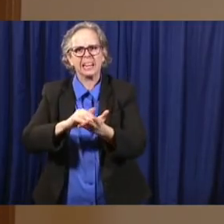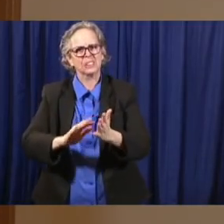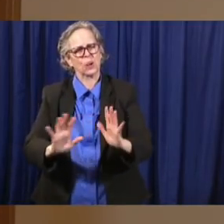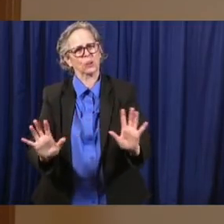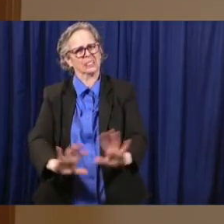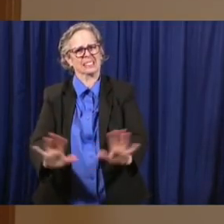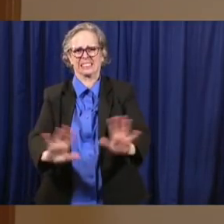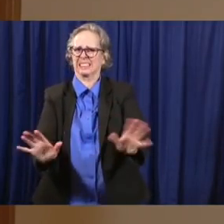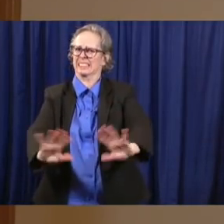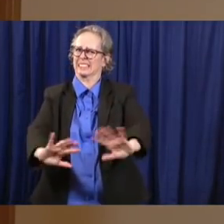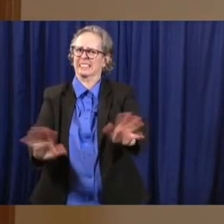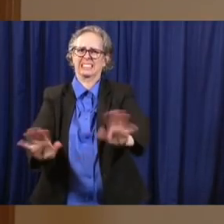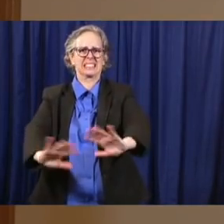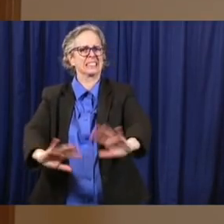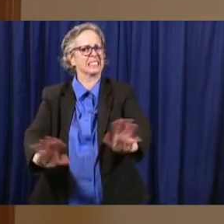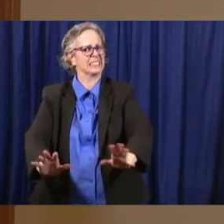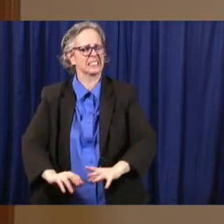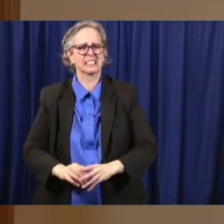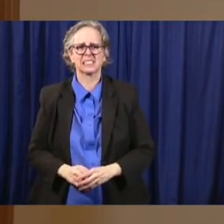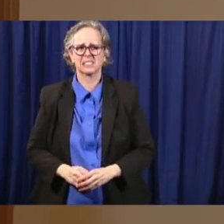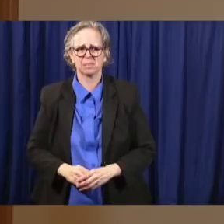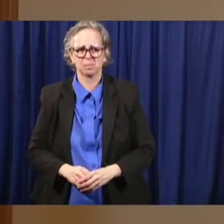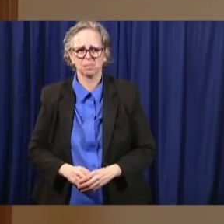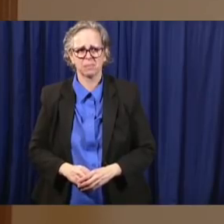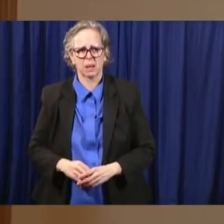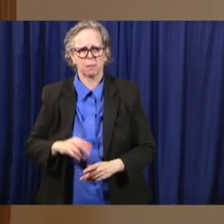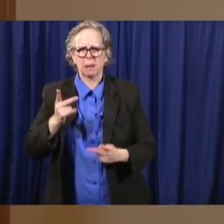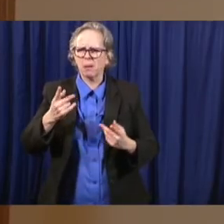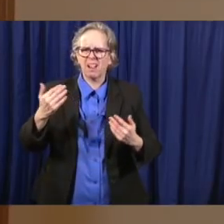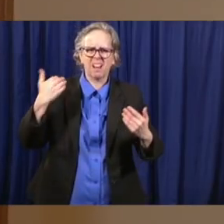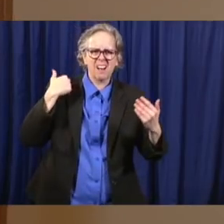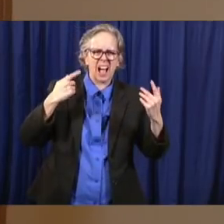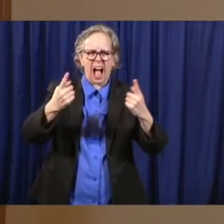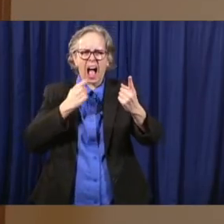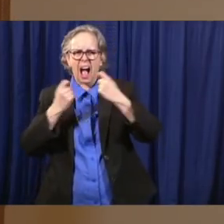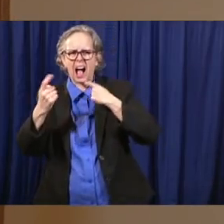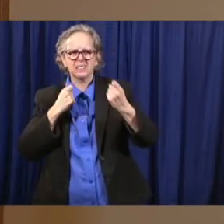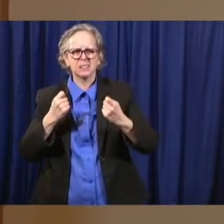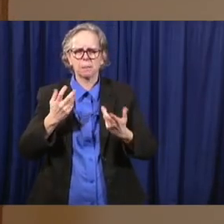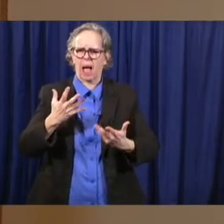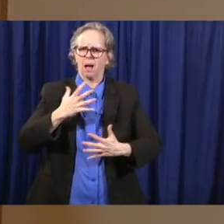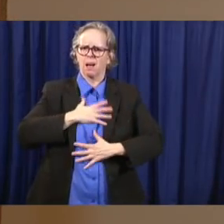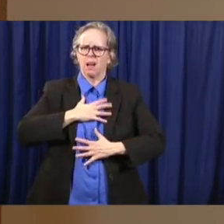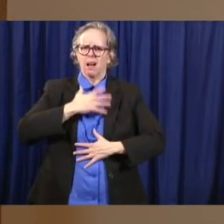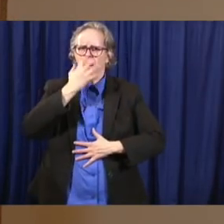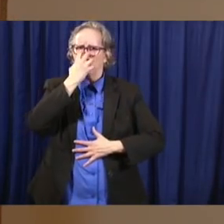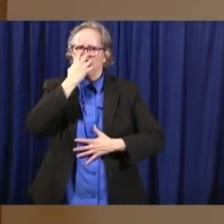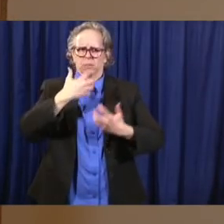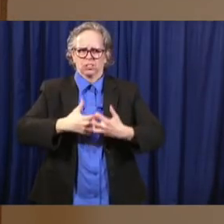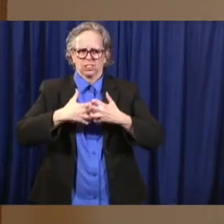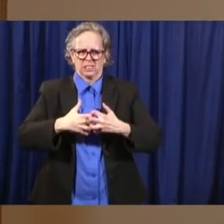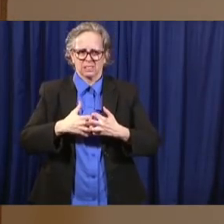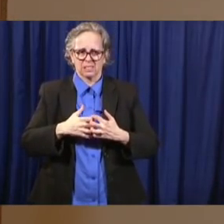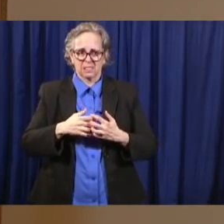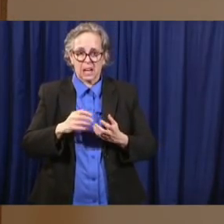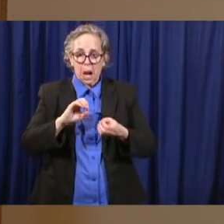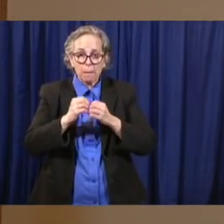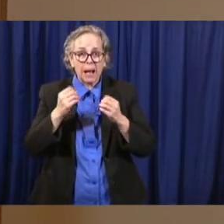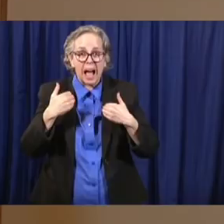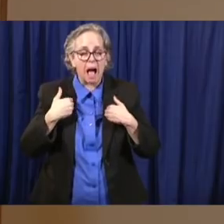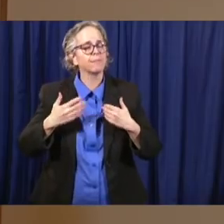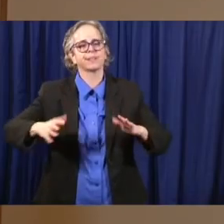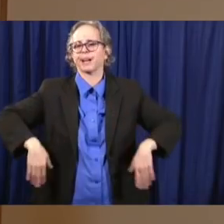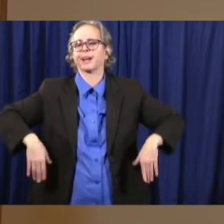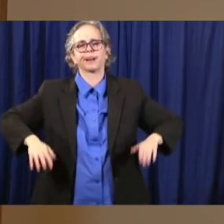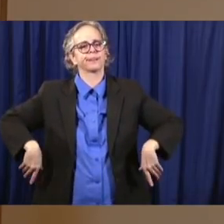I wanted to say a little bit, people ask a lot about ventilators, and we don't have accurate numbers exactly yet of every ventilator